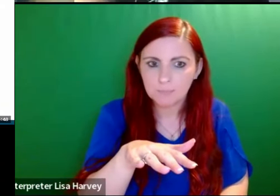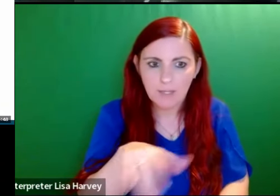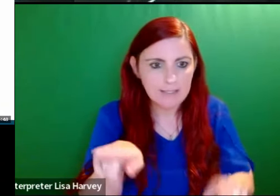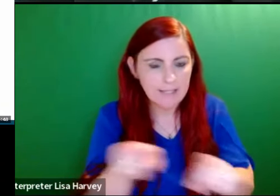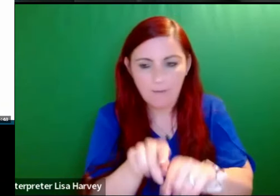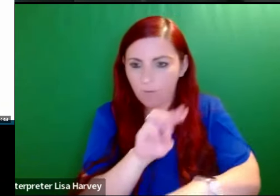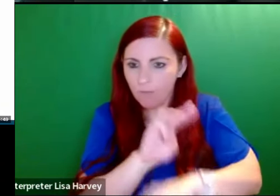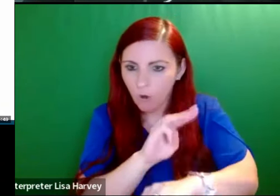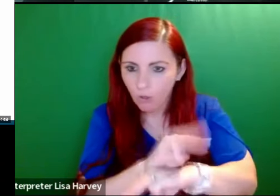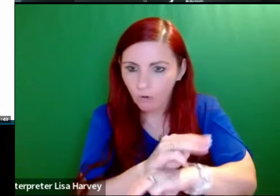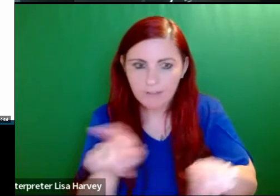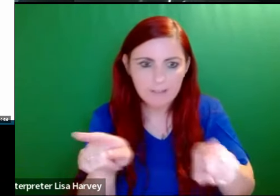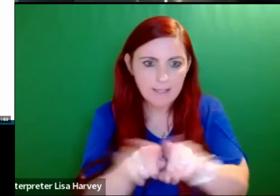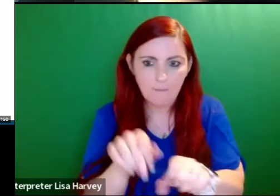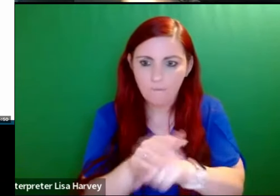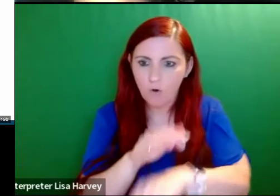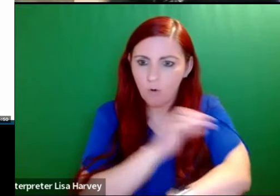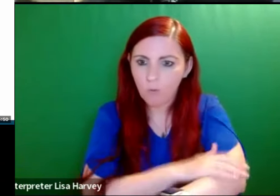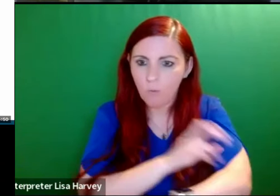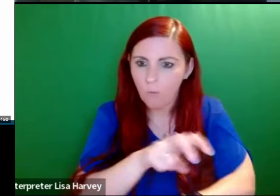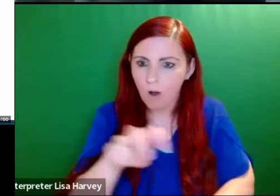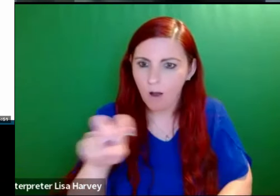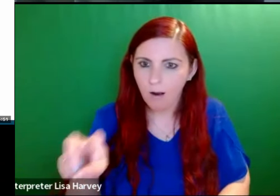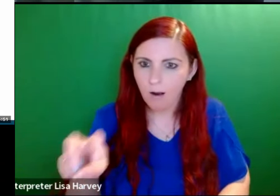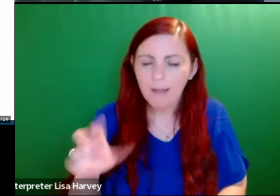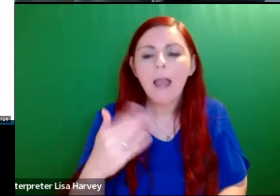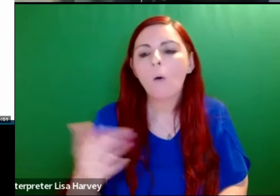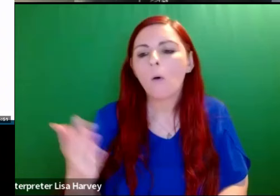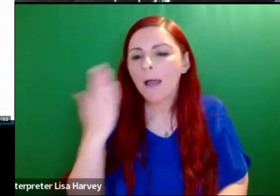and walk and so on. I know